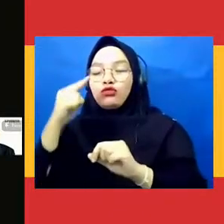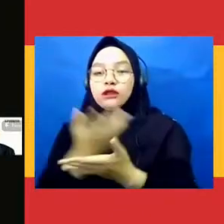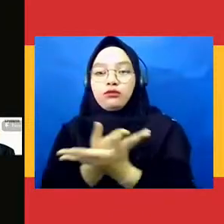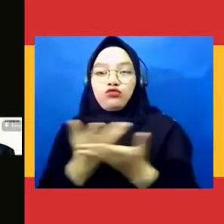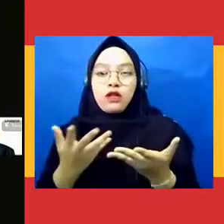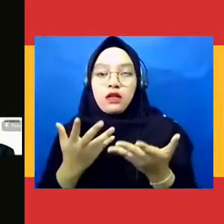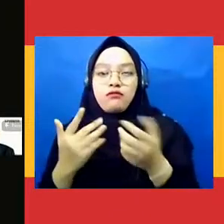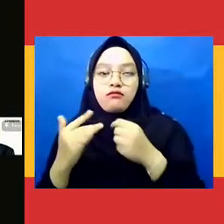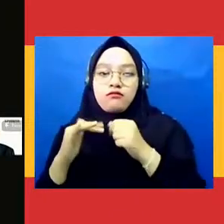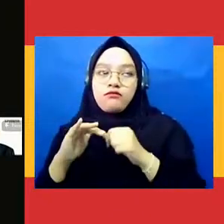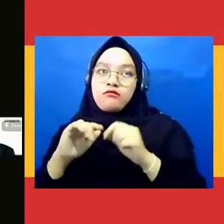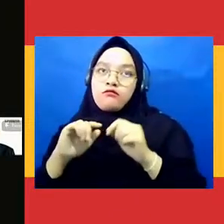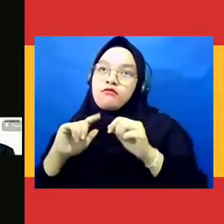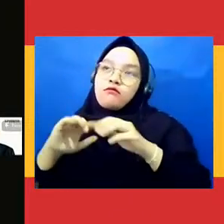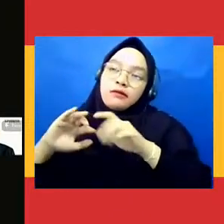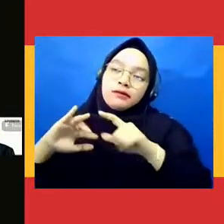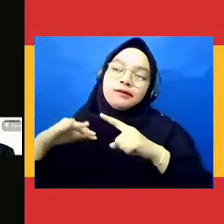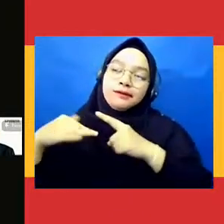we